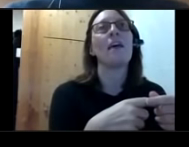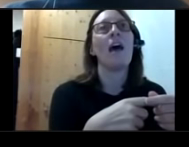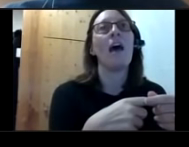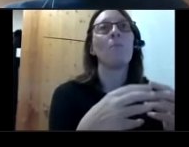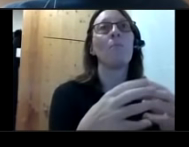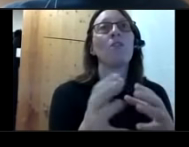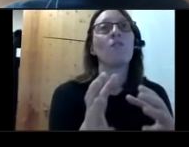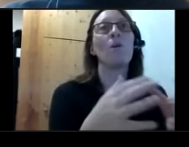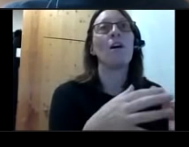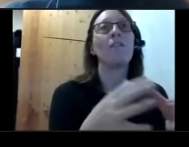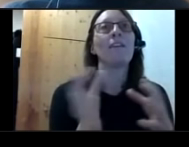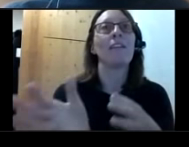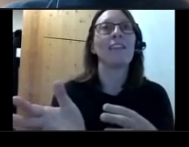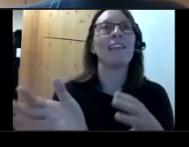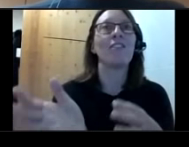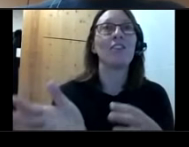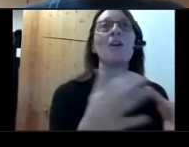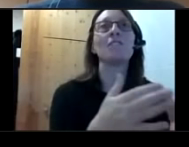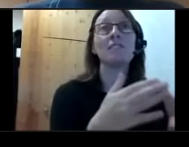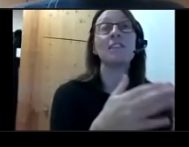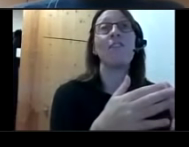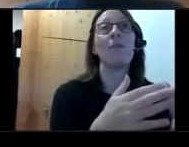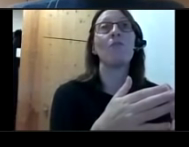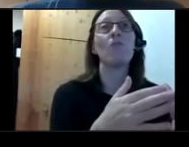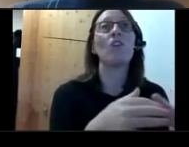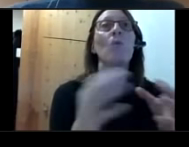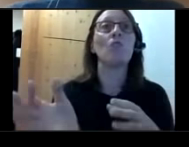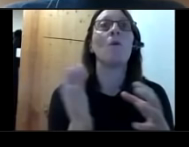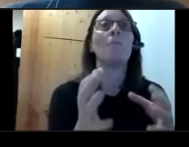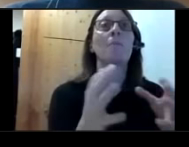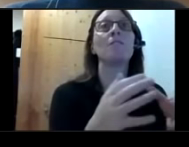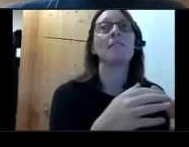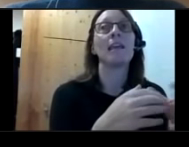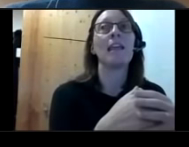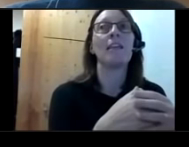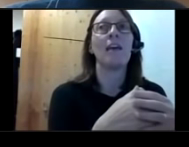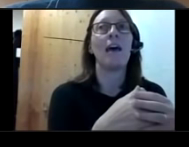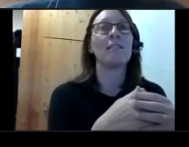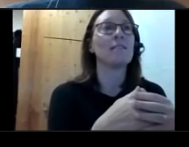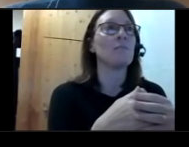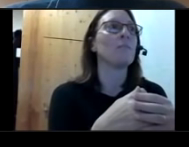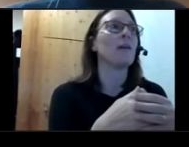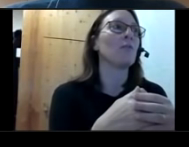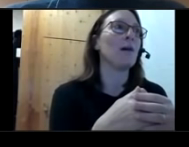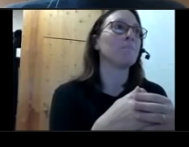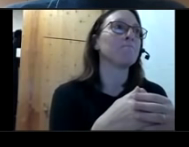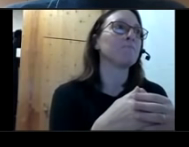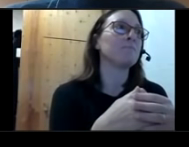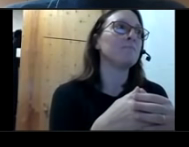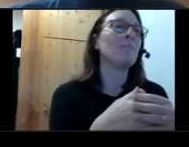processes, both if you are getting third parties to develop for you or you are purchasing in a system as